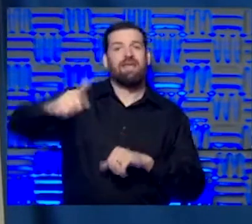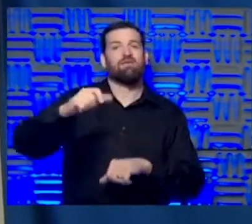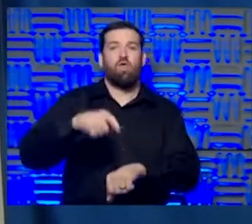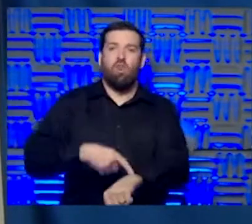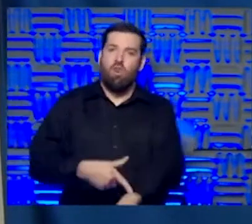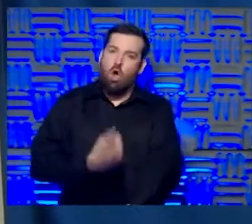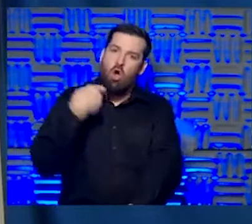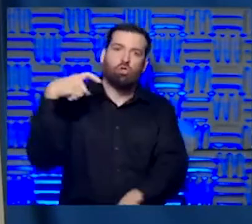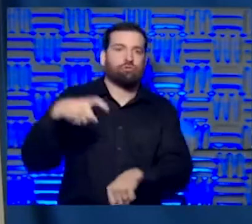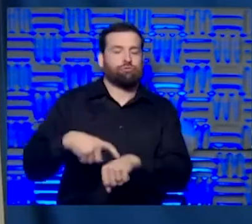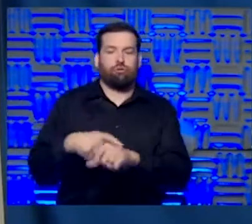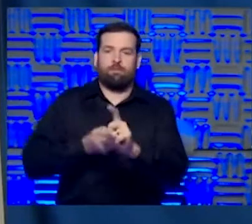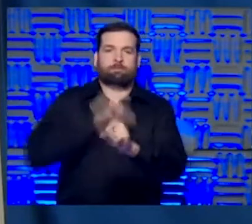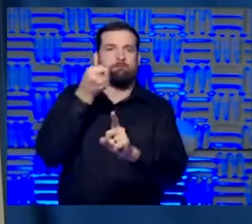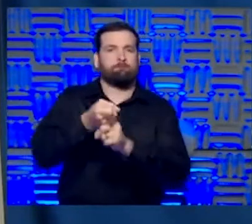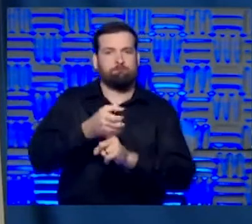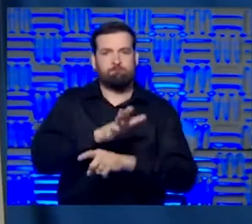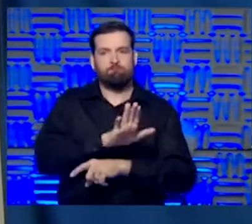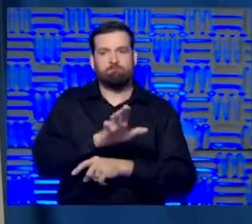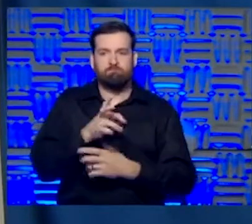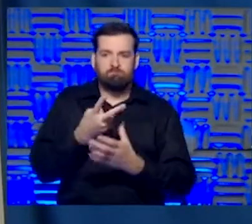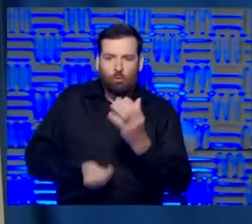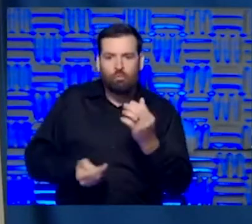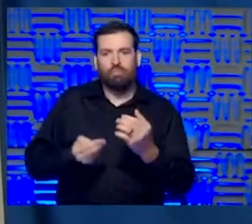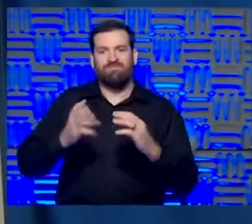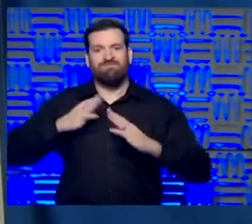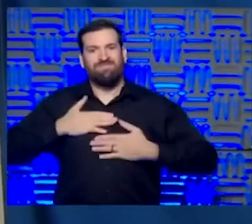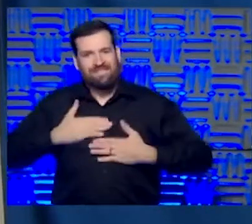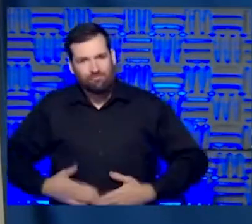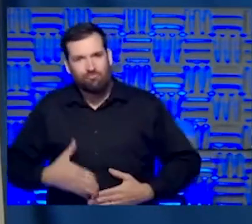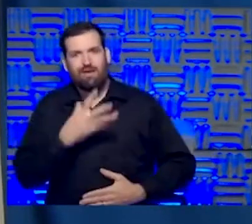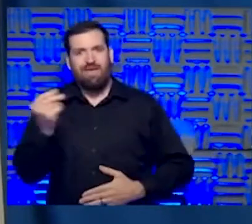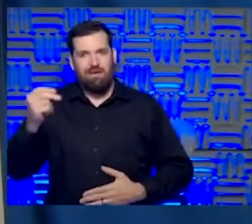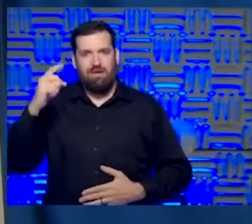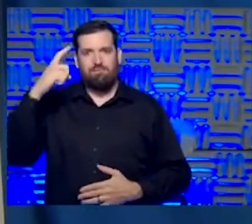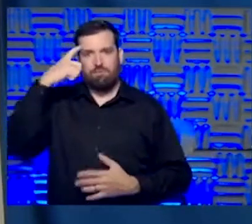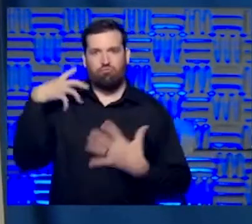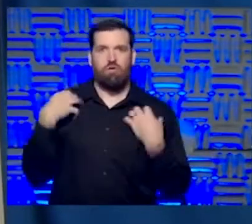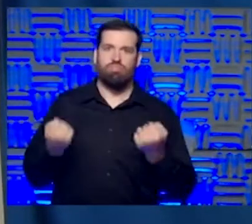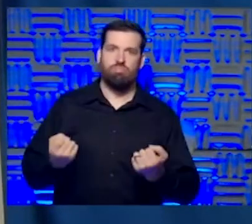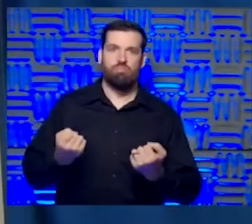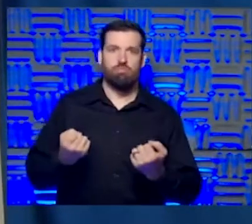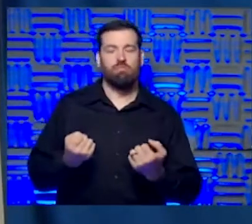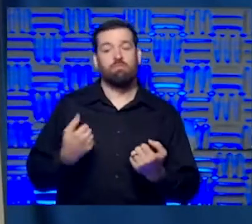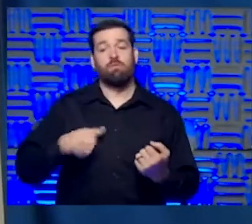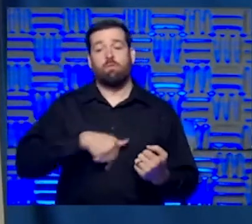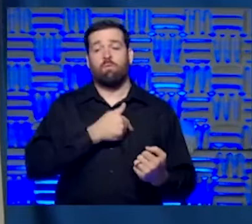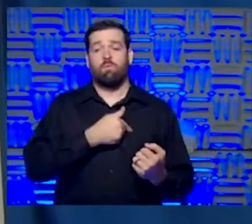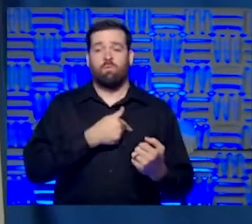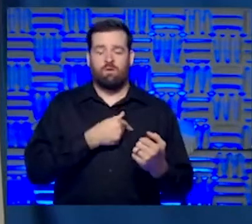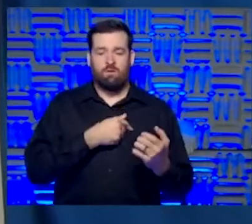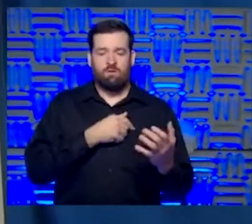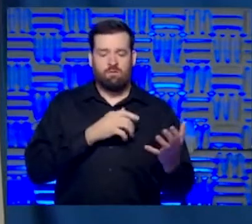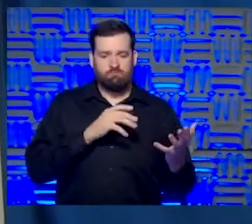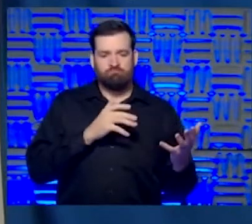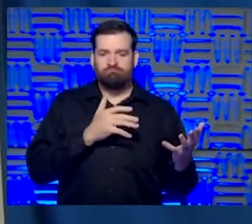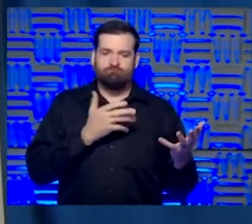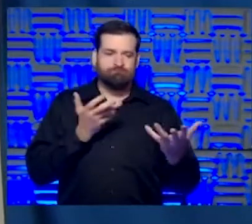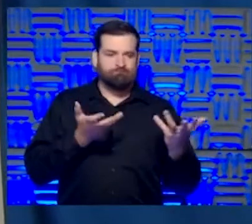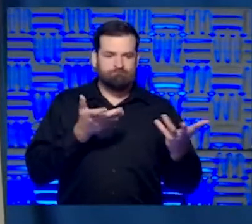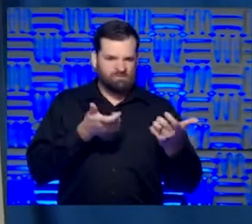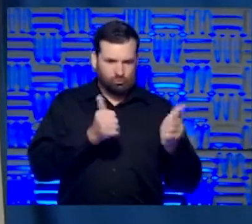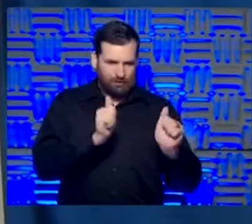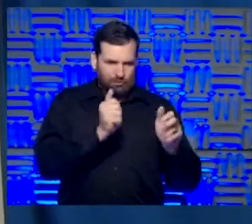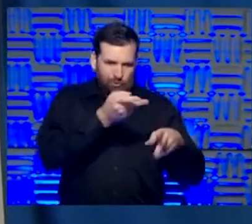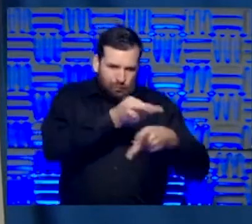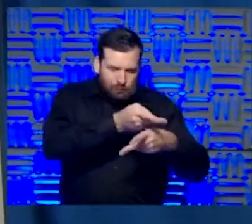decades-long effects on both mental and physical health. So I think as we move from trying to